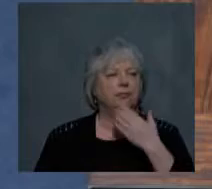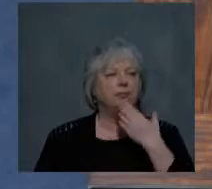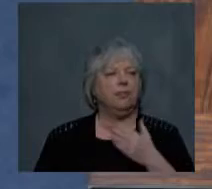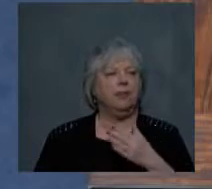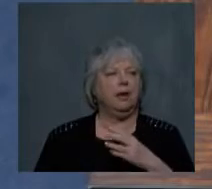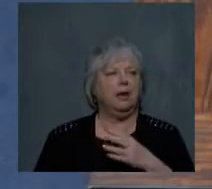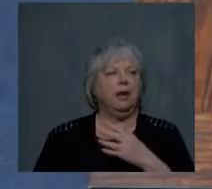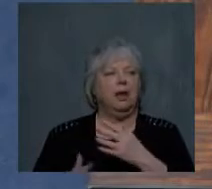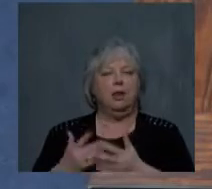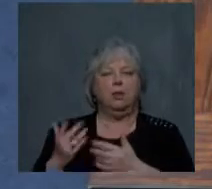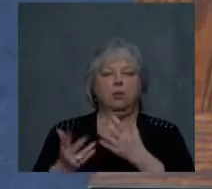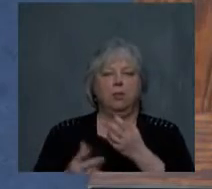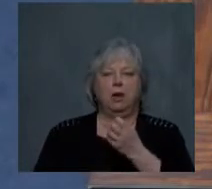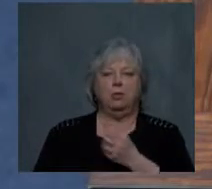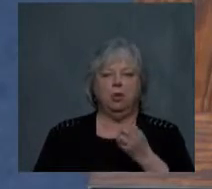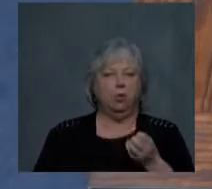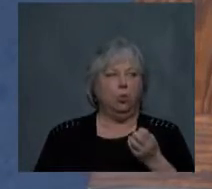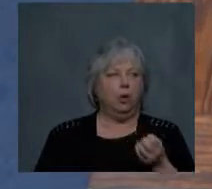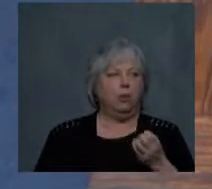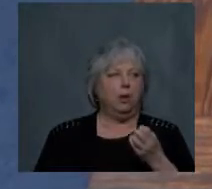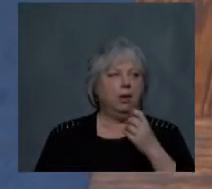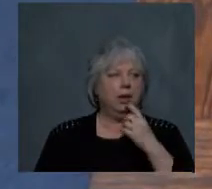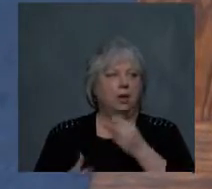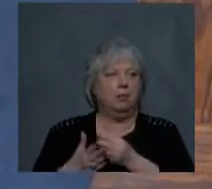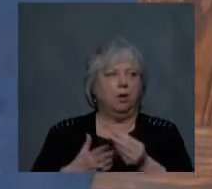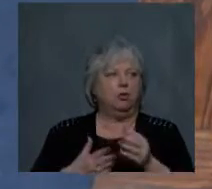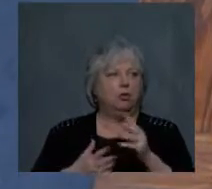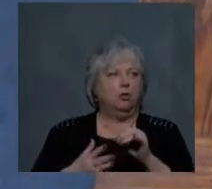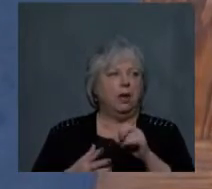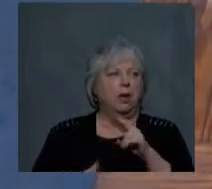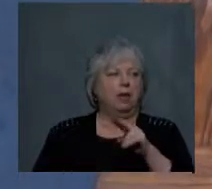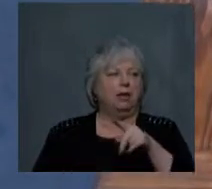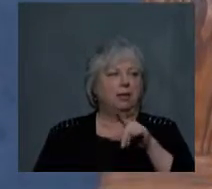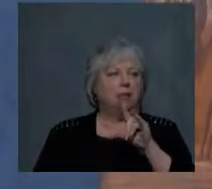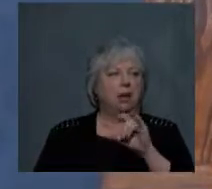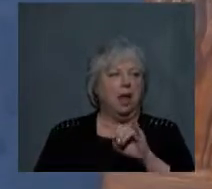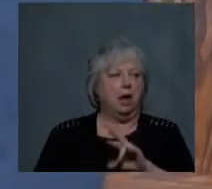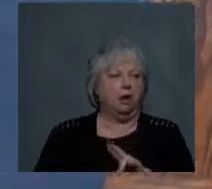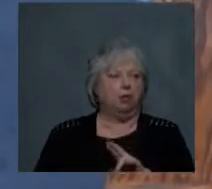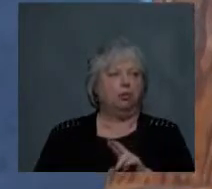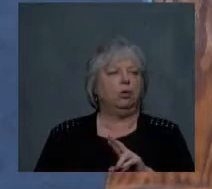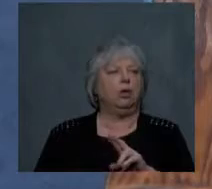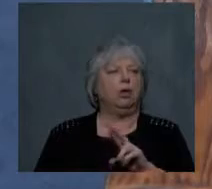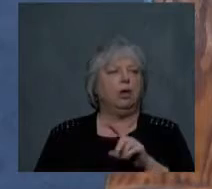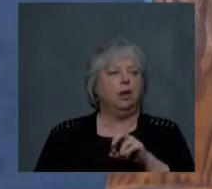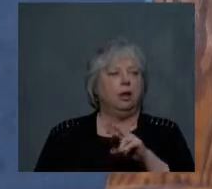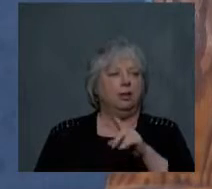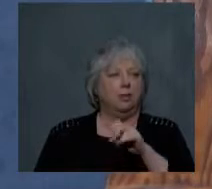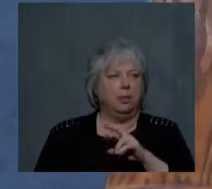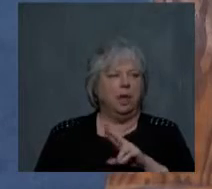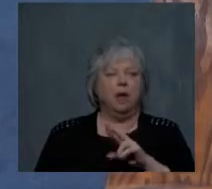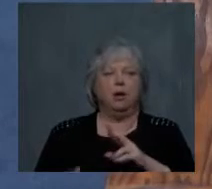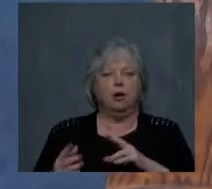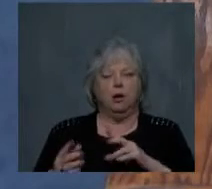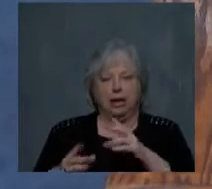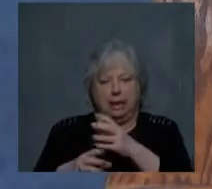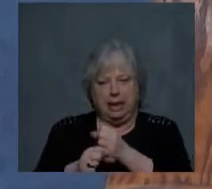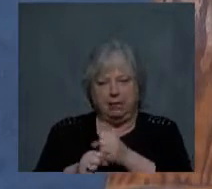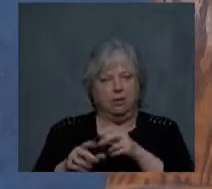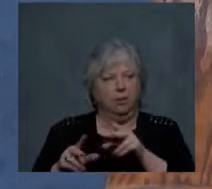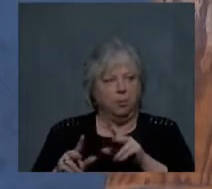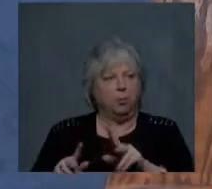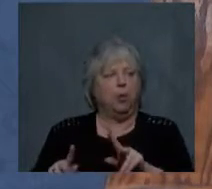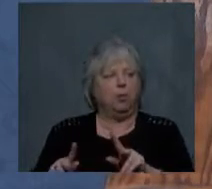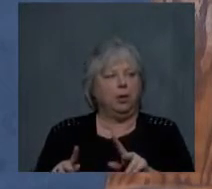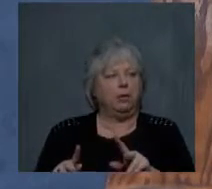The cremation equipment is purchased by a supplier. The supplier actually goes through the permitting process with